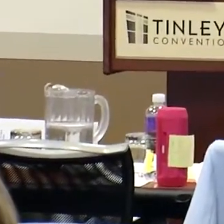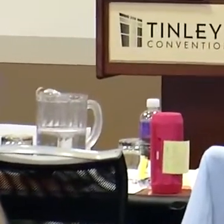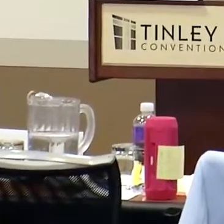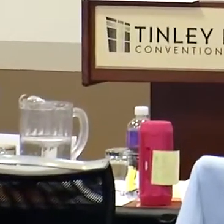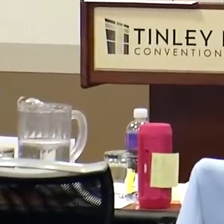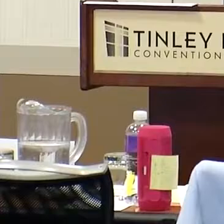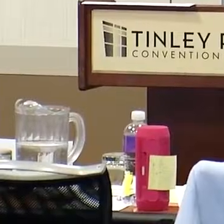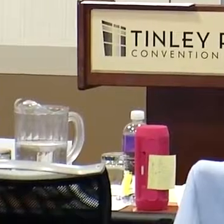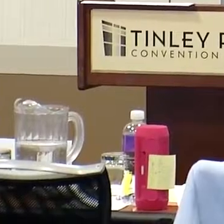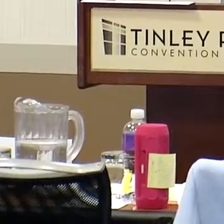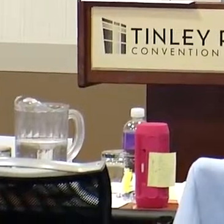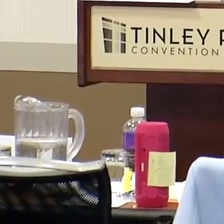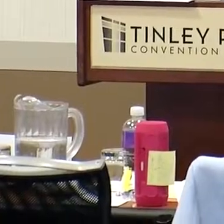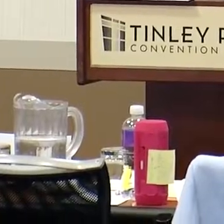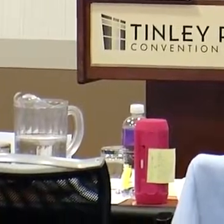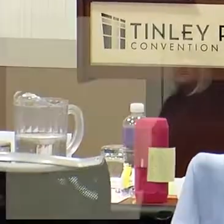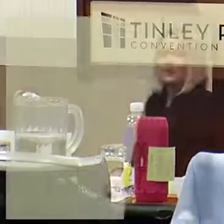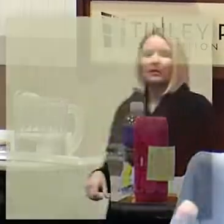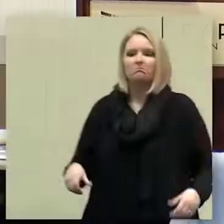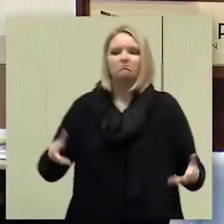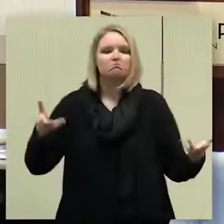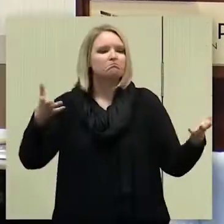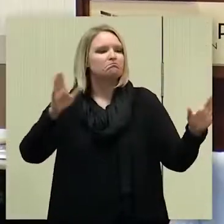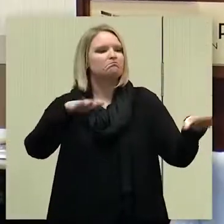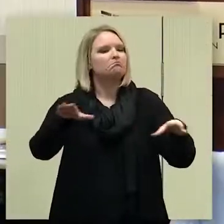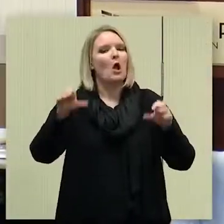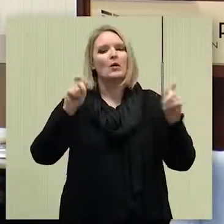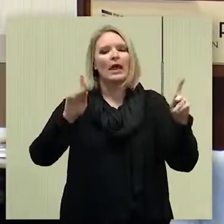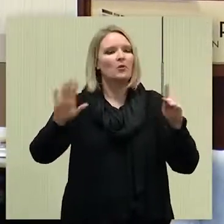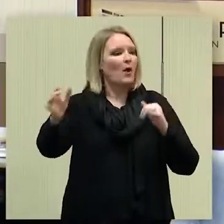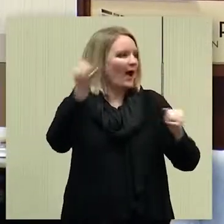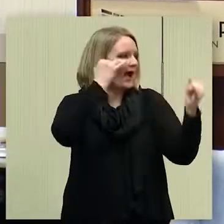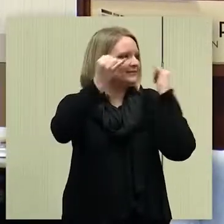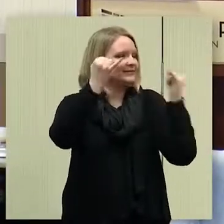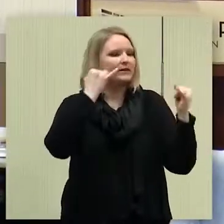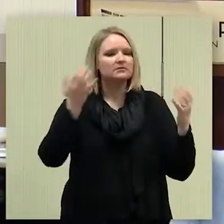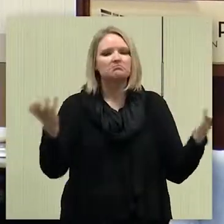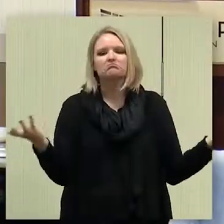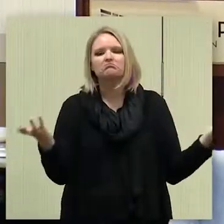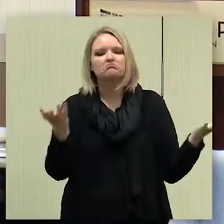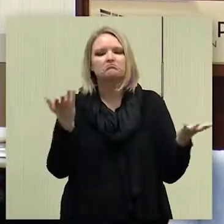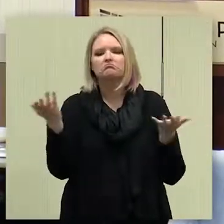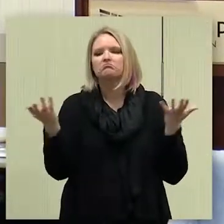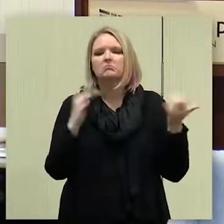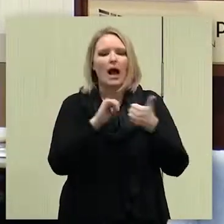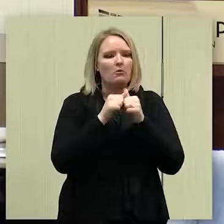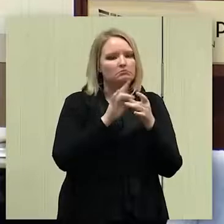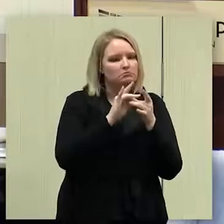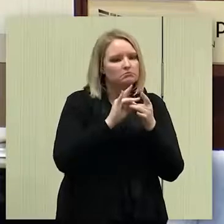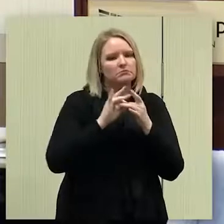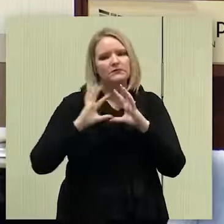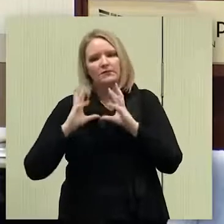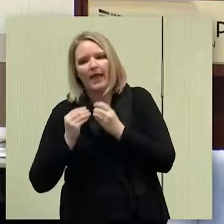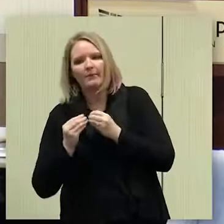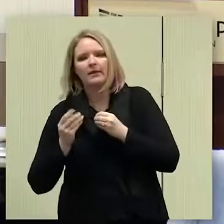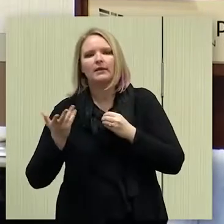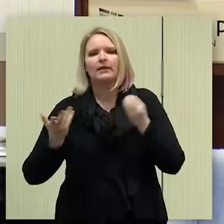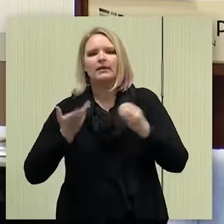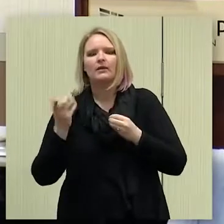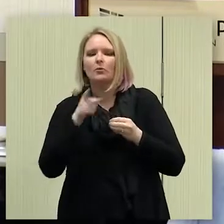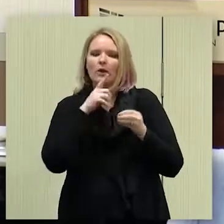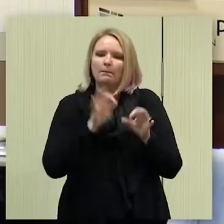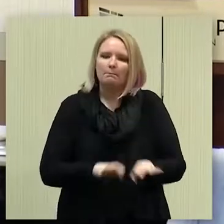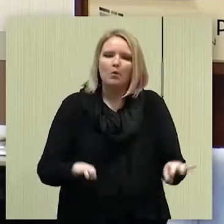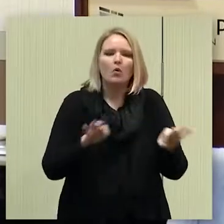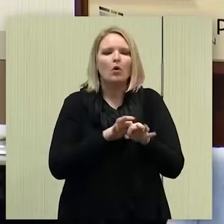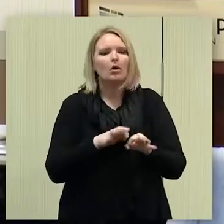Okay, so what are some ideas you came up with about, or you talked about, related to making connections with families? Is it